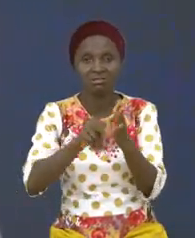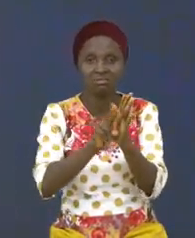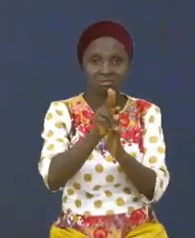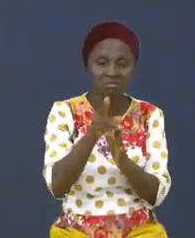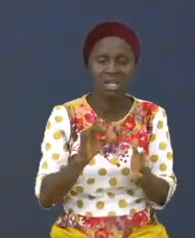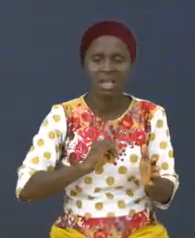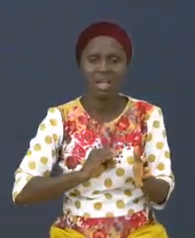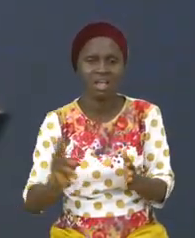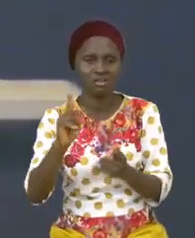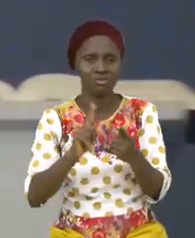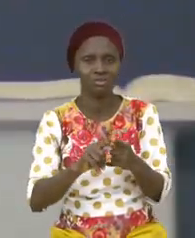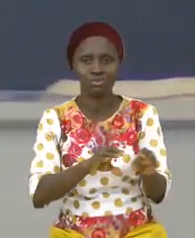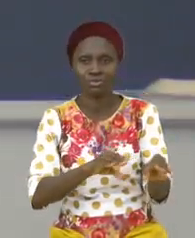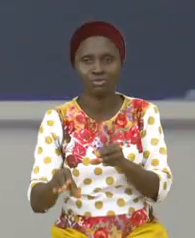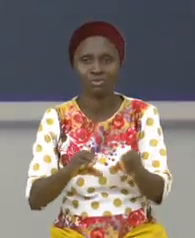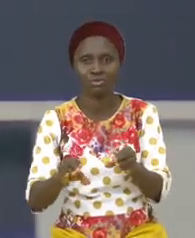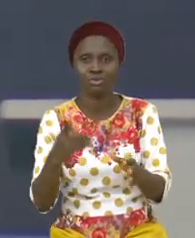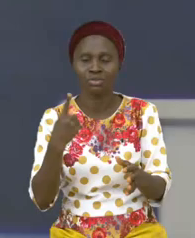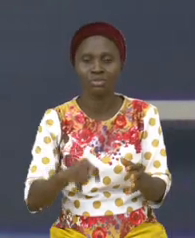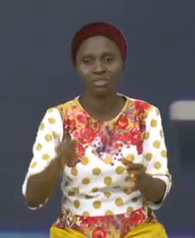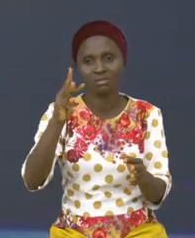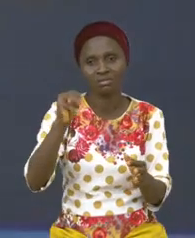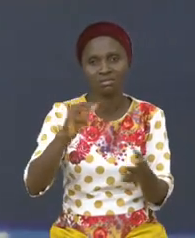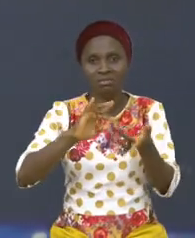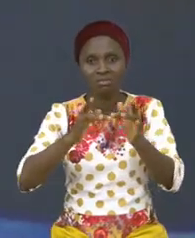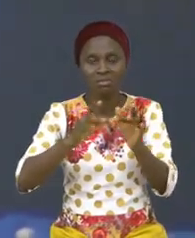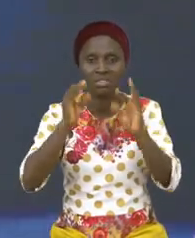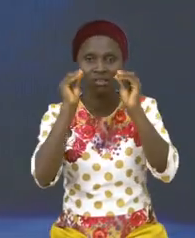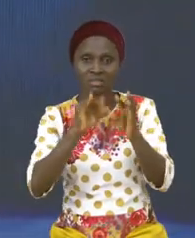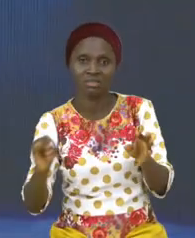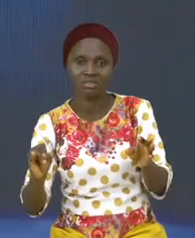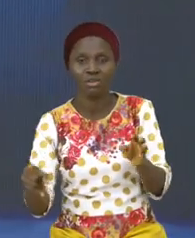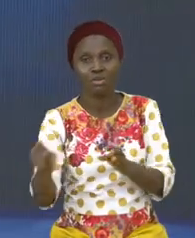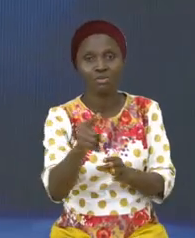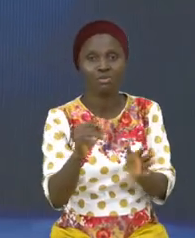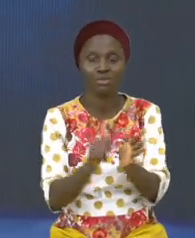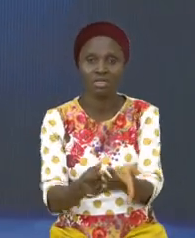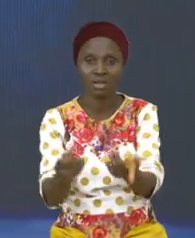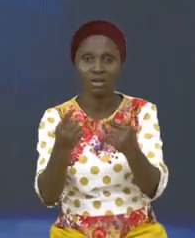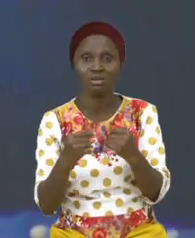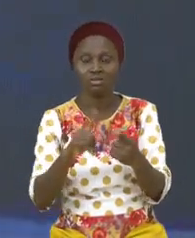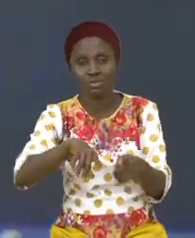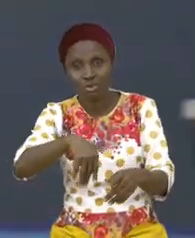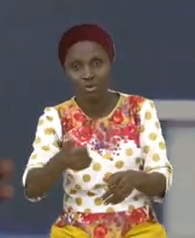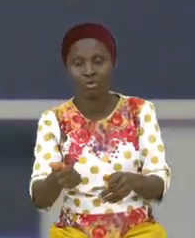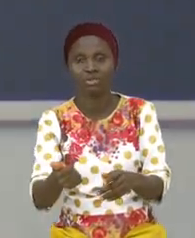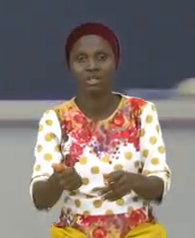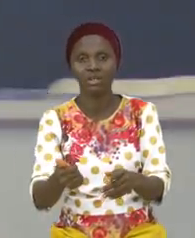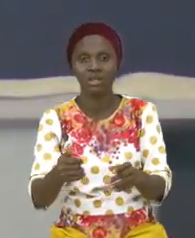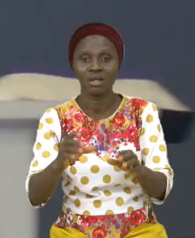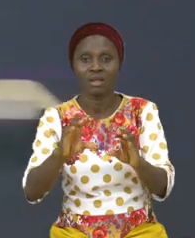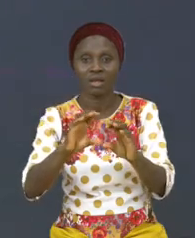used to do remedial teaching. Those who have gone to other classes and they came to